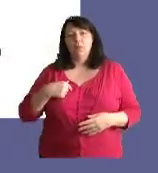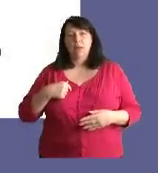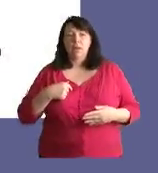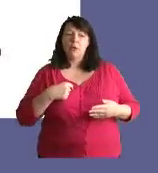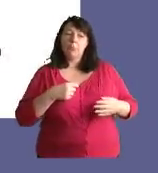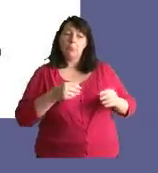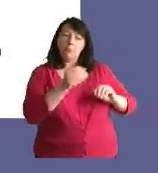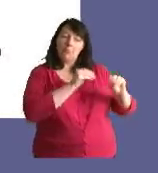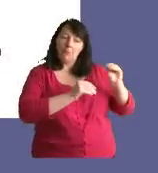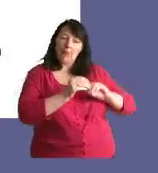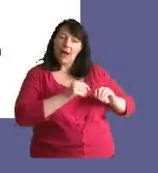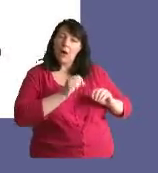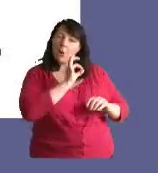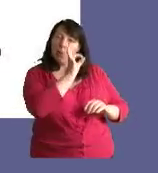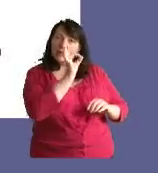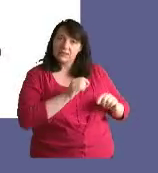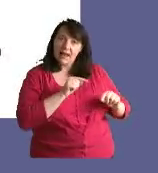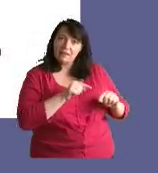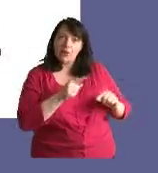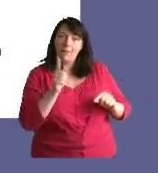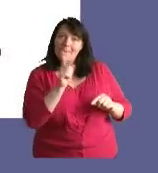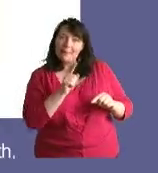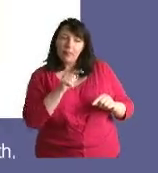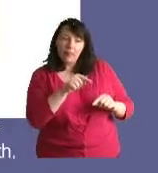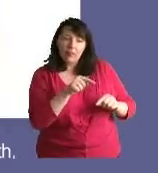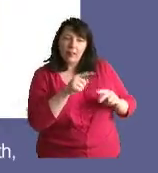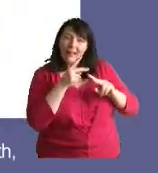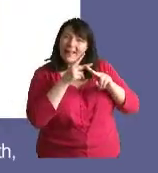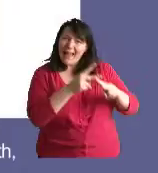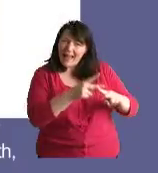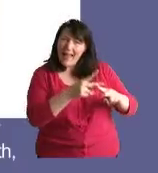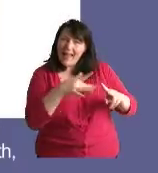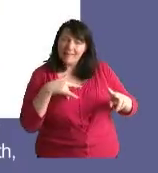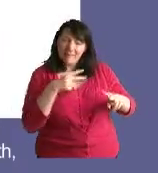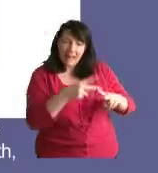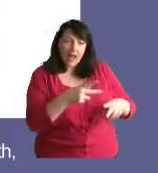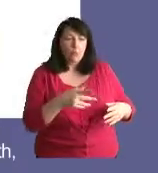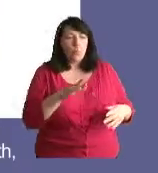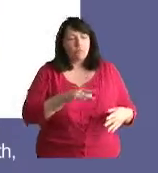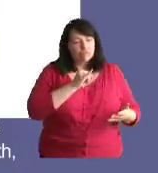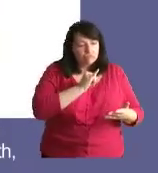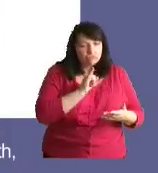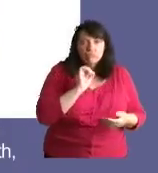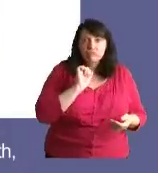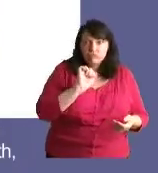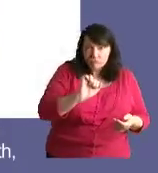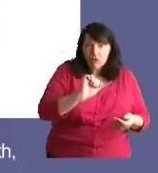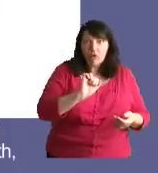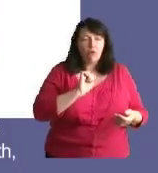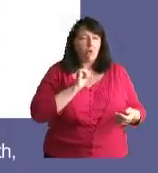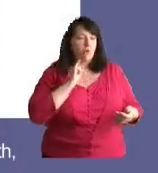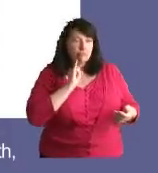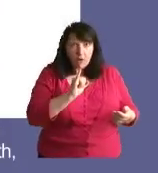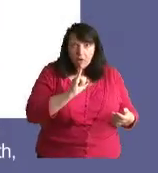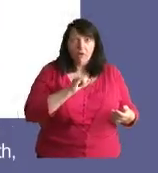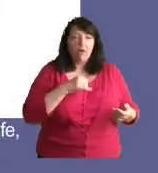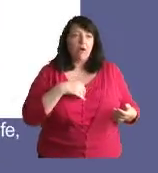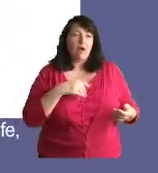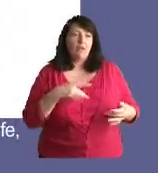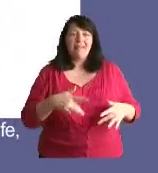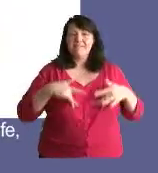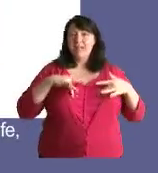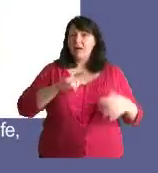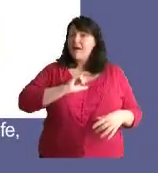We designed some questionnaires for the people in care to ask them what was right, what was wrong, what they felt uncomfortable